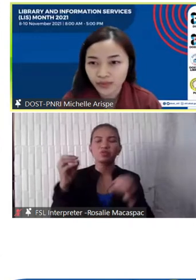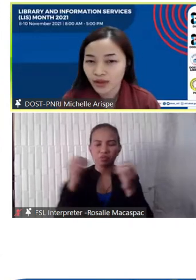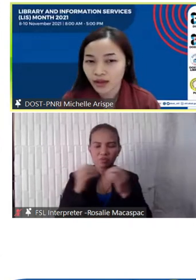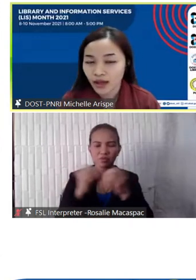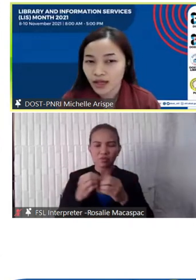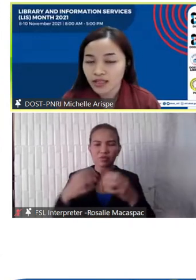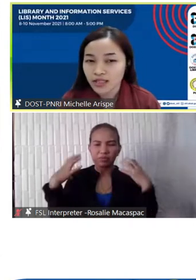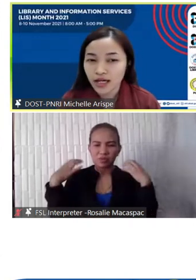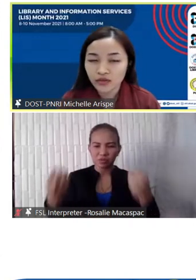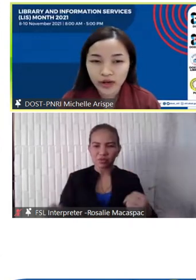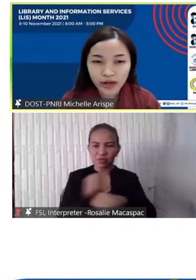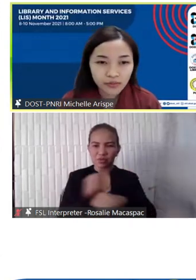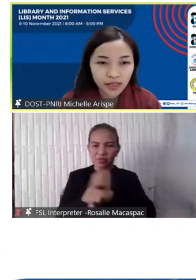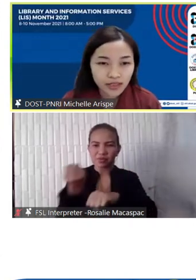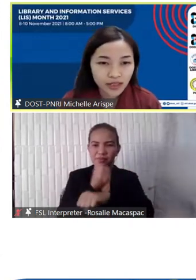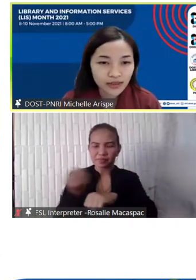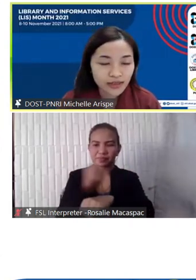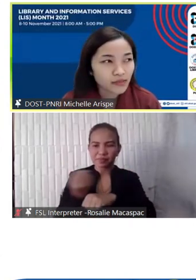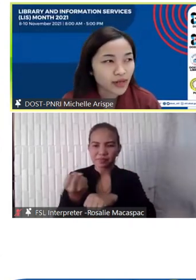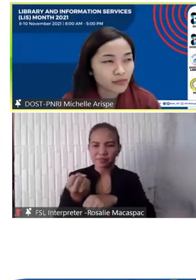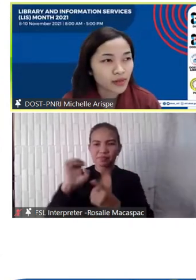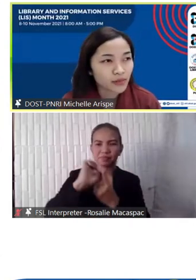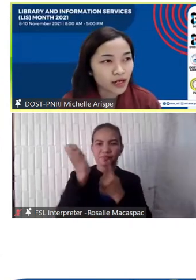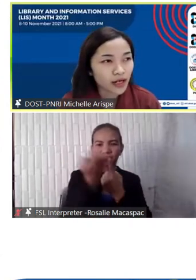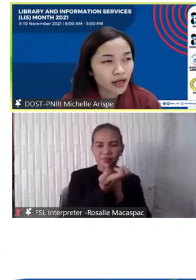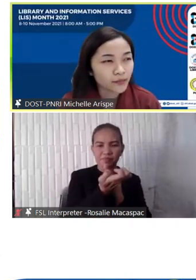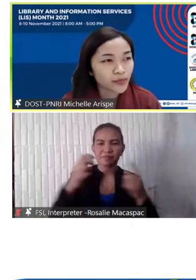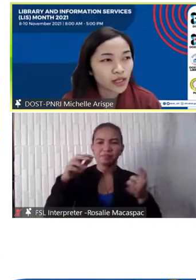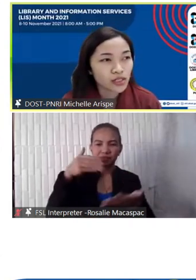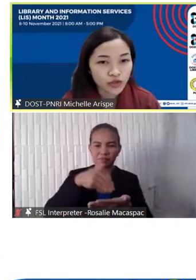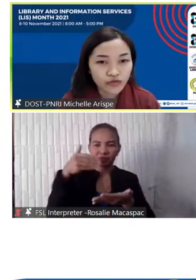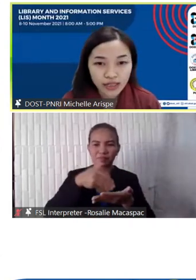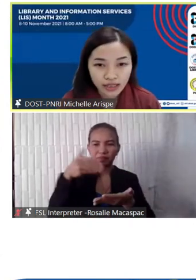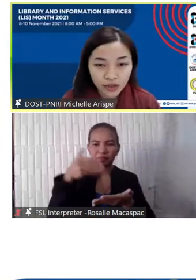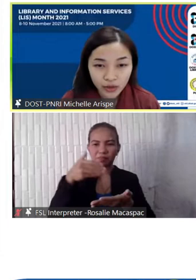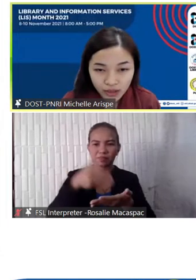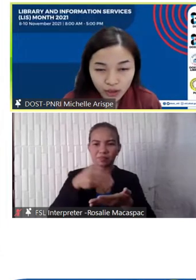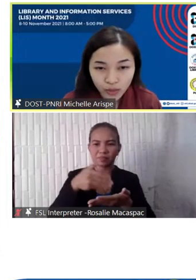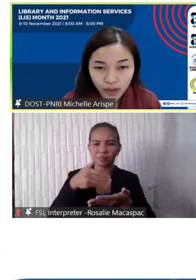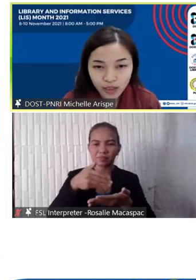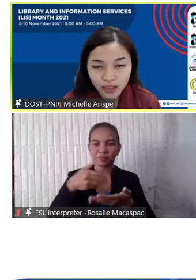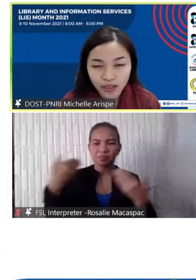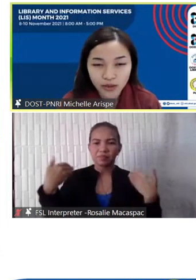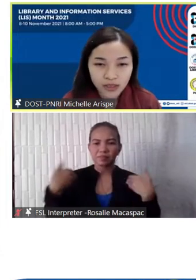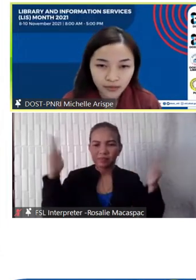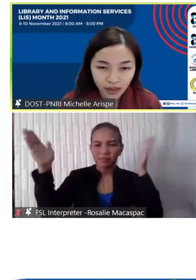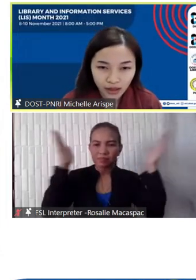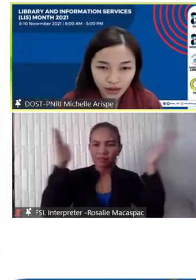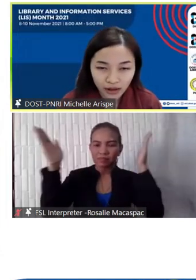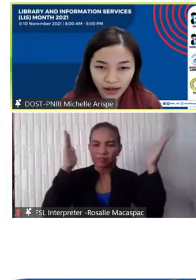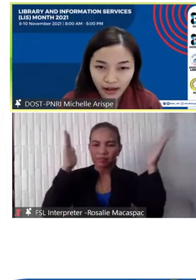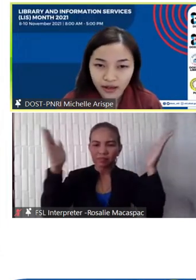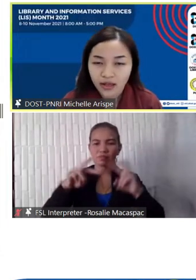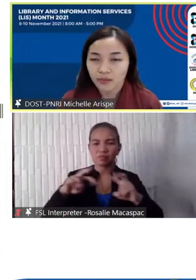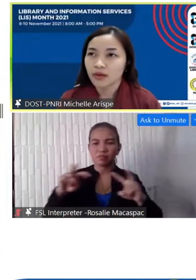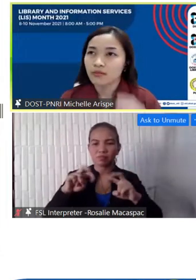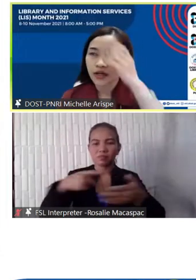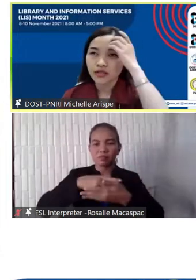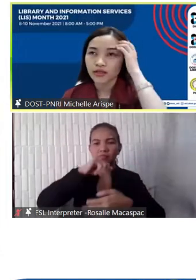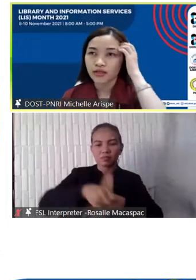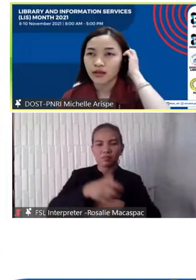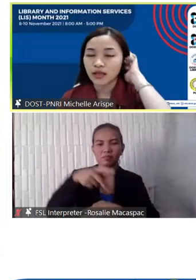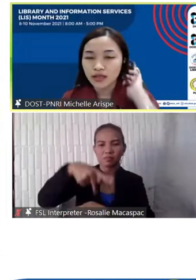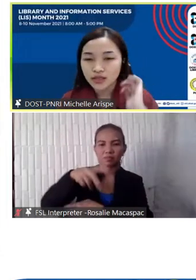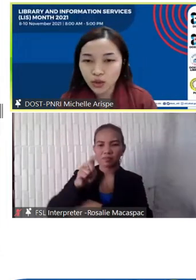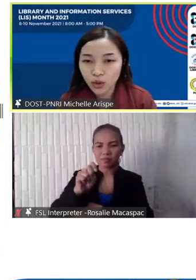matibay. Sa environment studies naman, may mga services at research projects dito sa PNRI, may